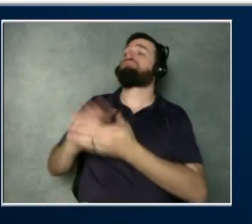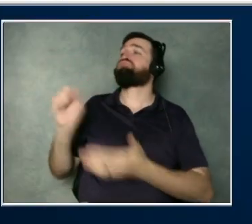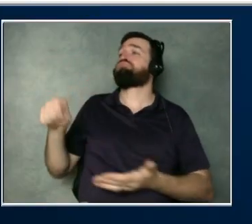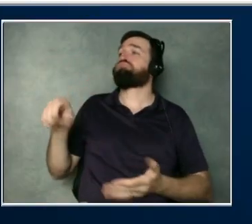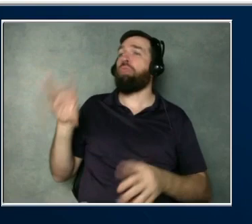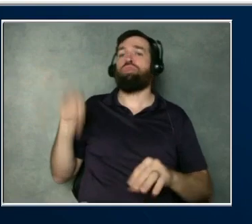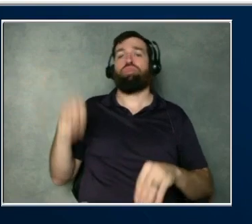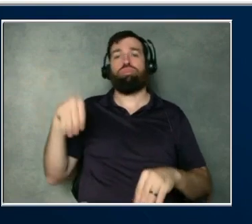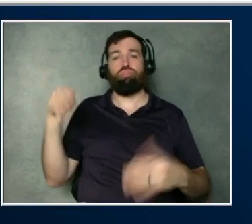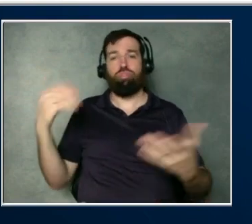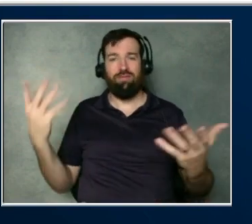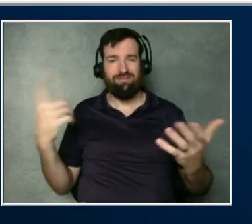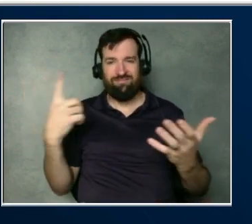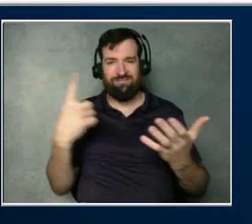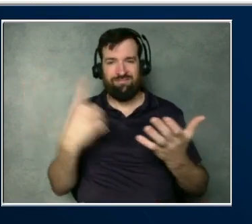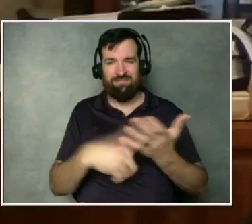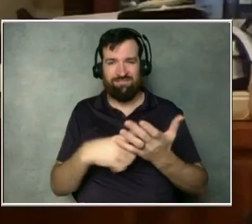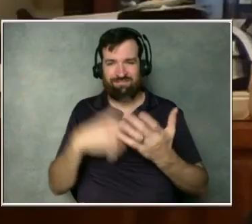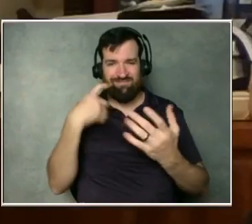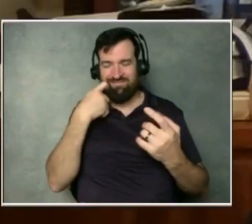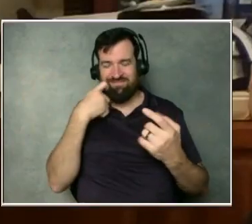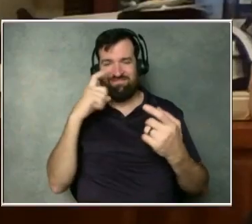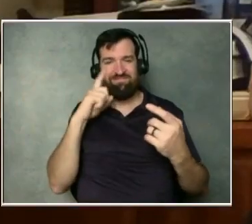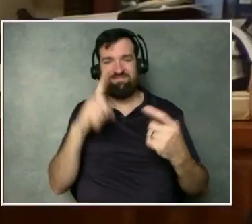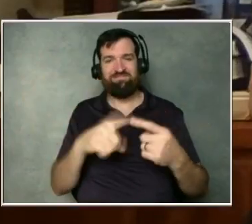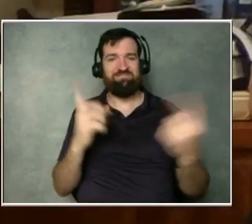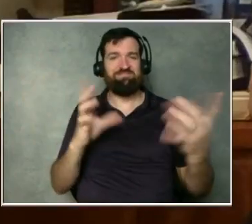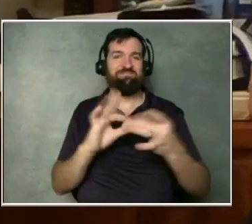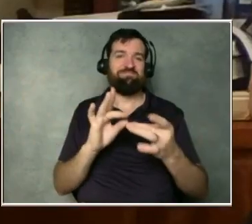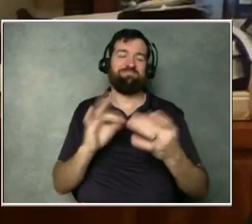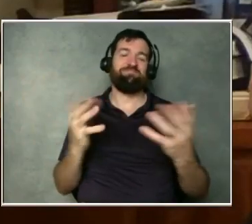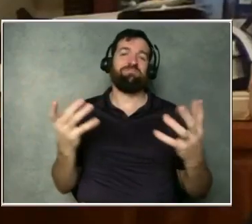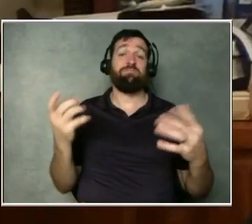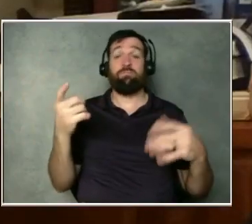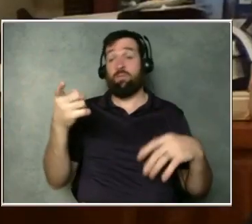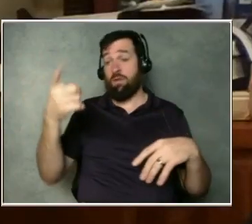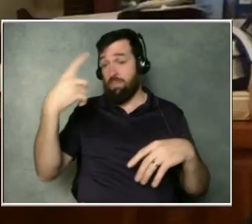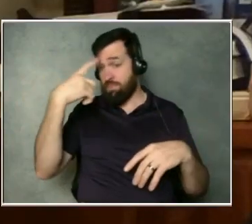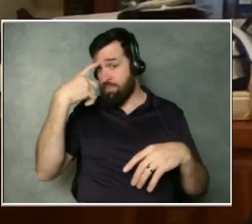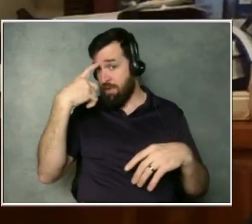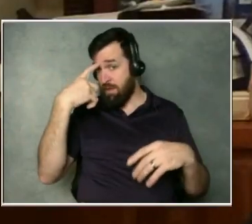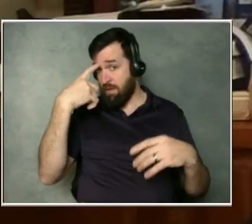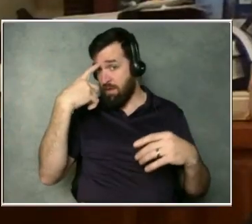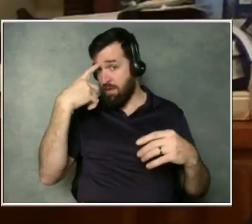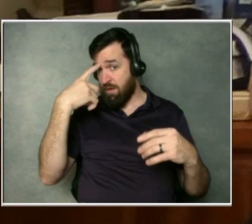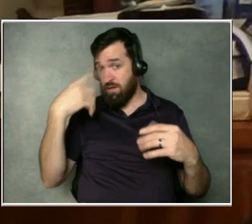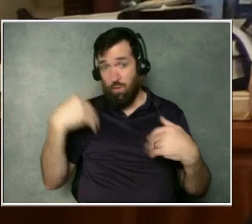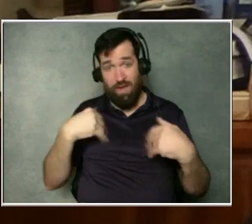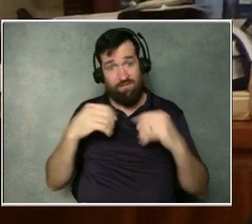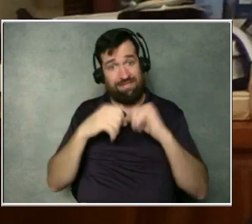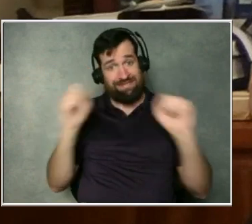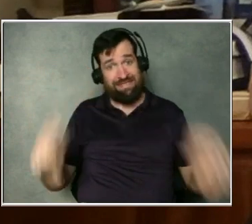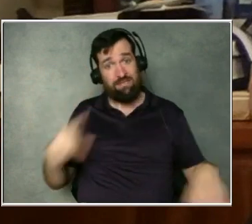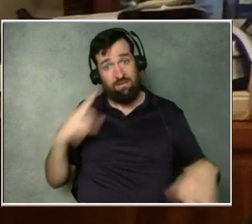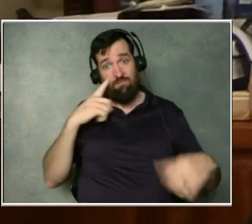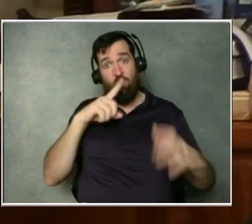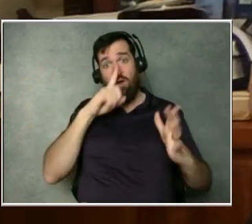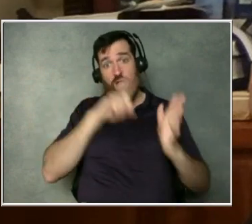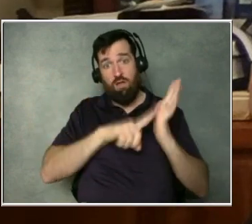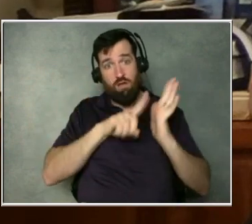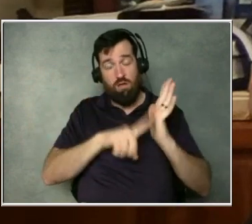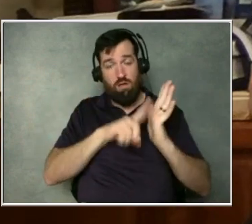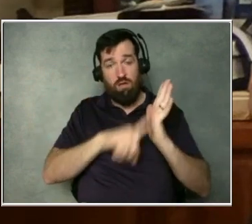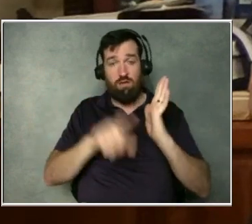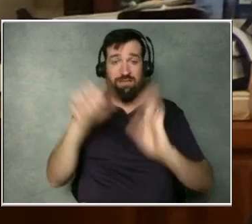It's kind of like the inverse of what I said a moment ago. If you think you have a system to discover